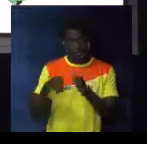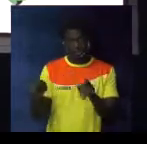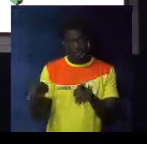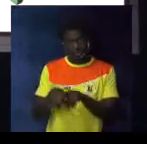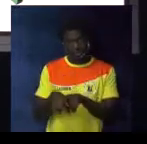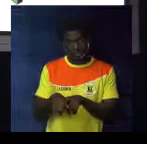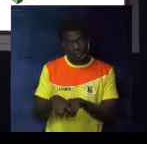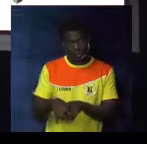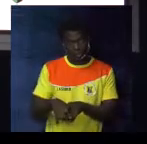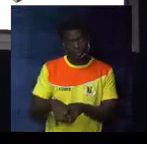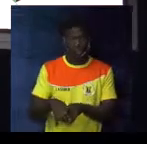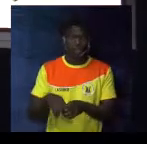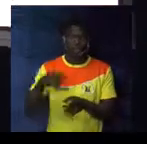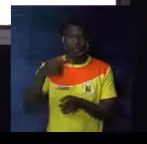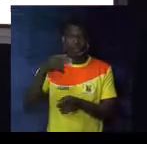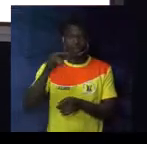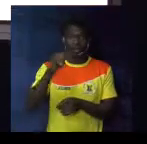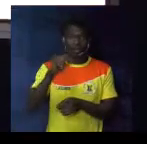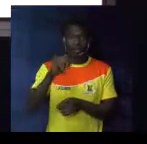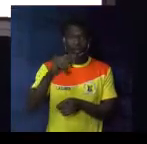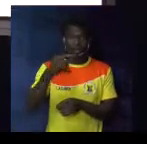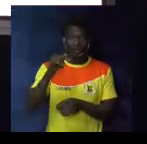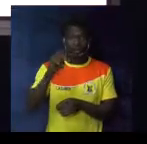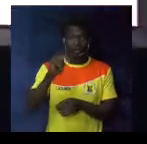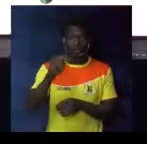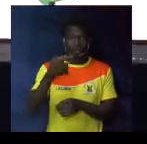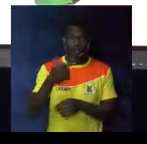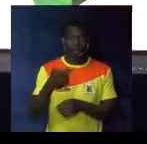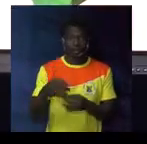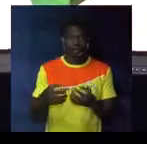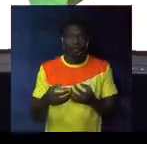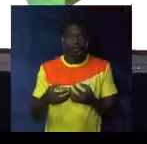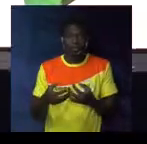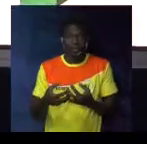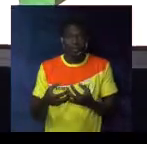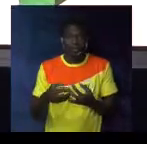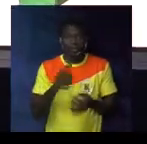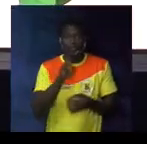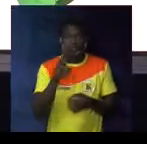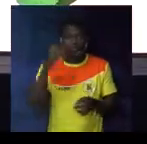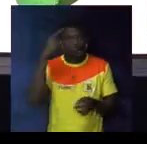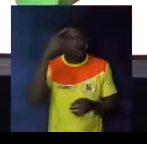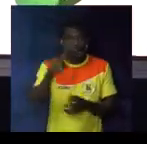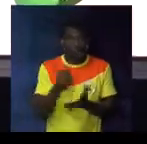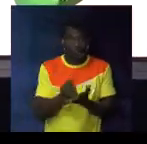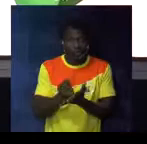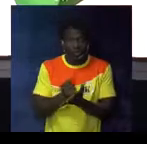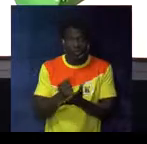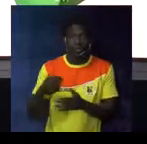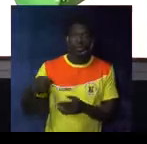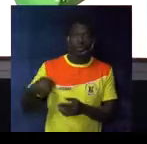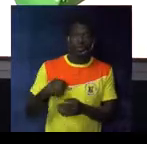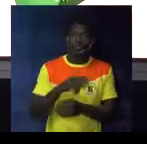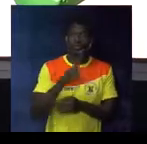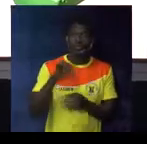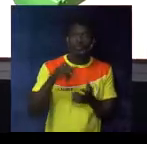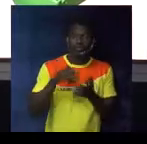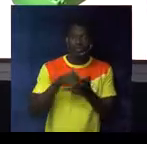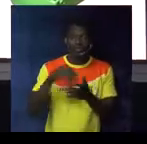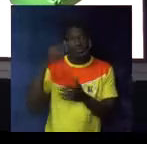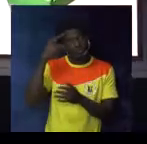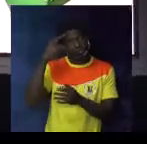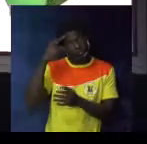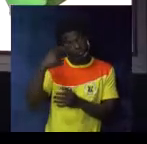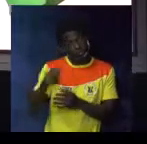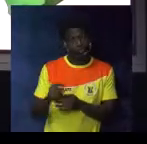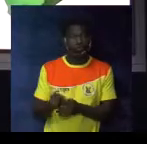have the example like the grinding machine you have in grinding your pepper. You can see the picture here. So we use grinders